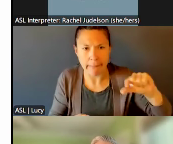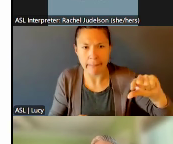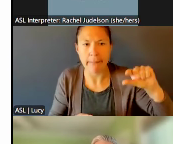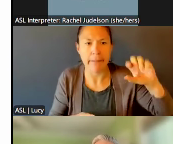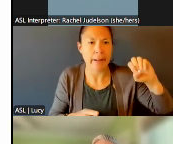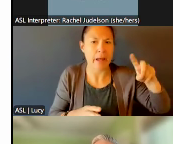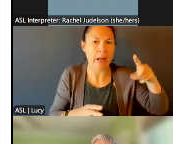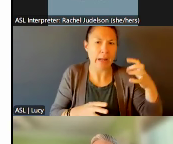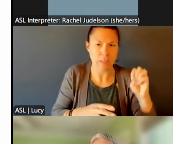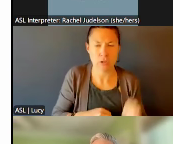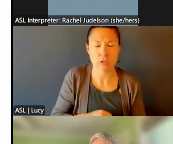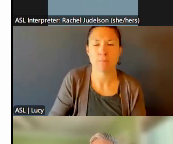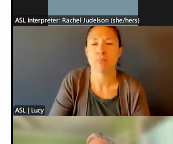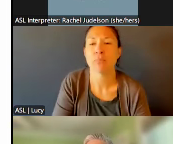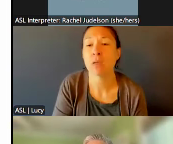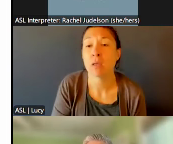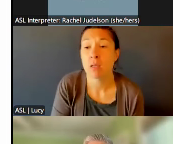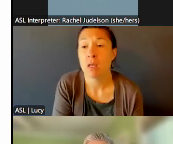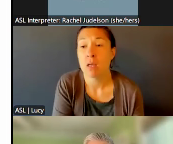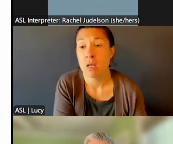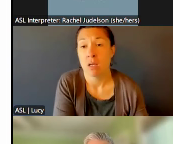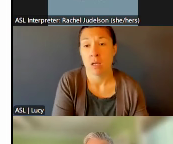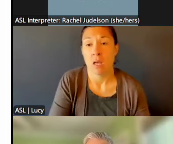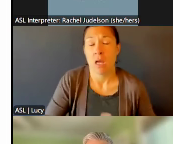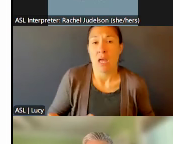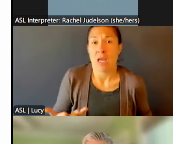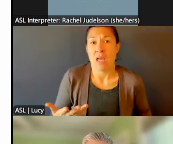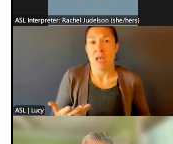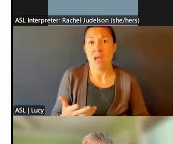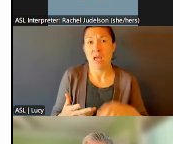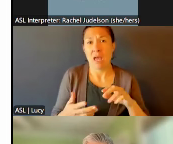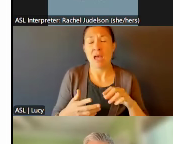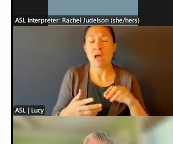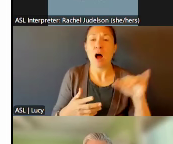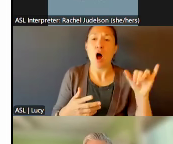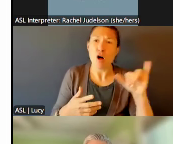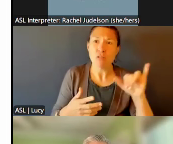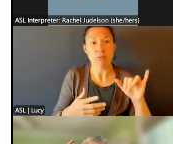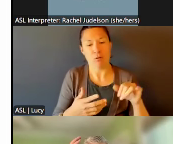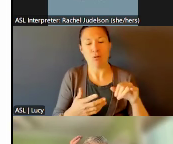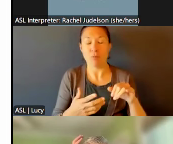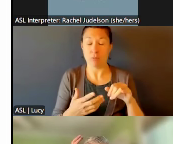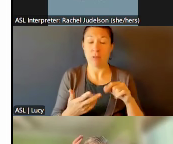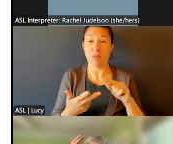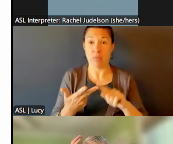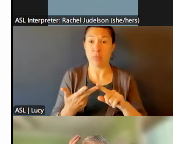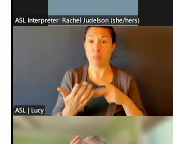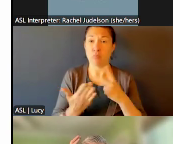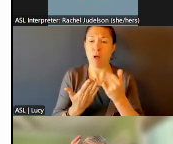are varying levels of completeness of any project that you will see, right? There are